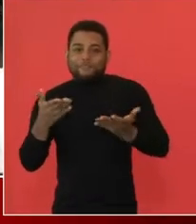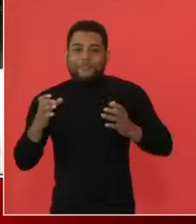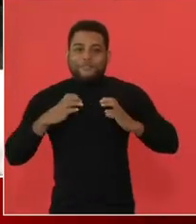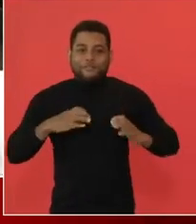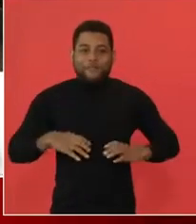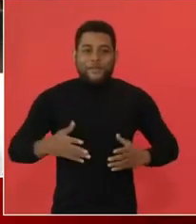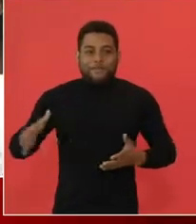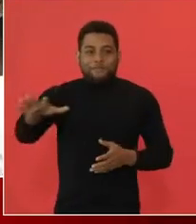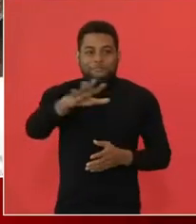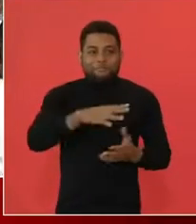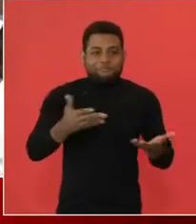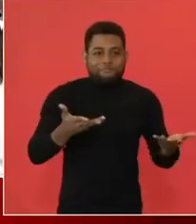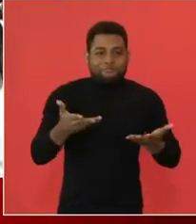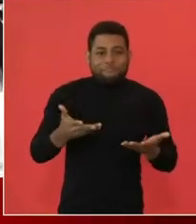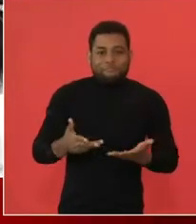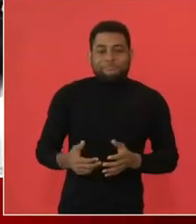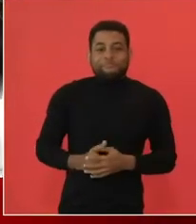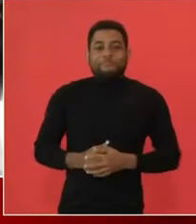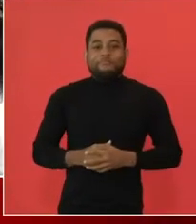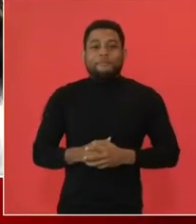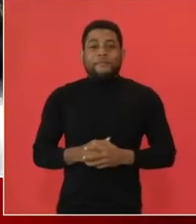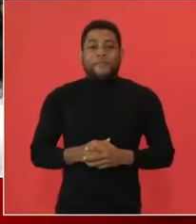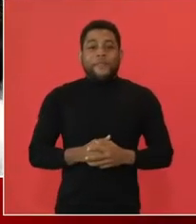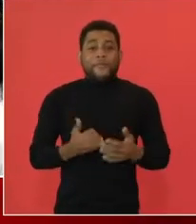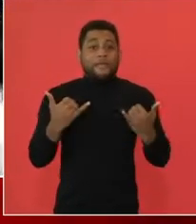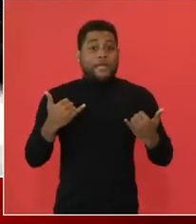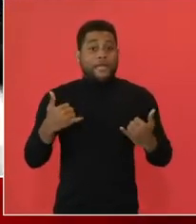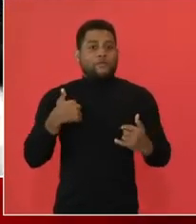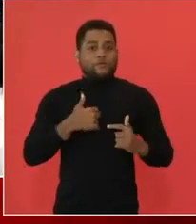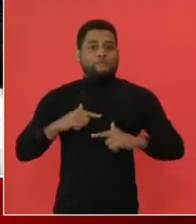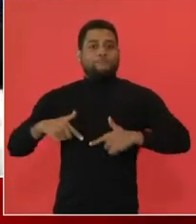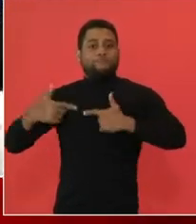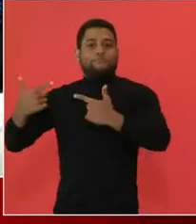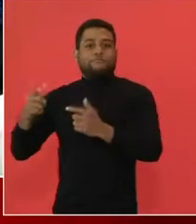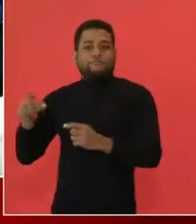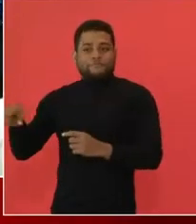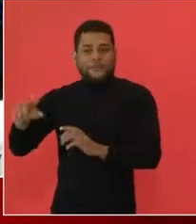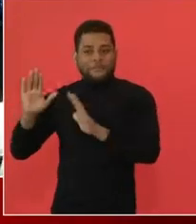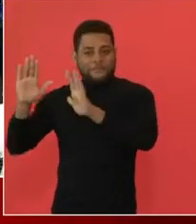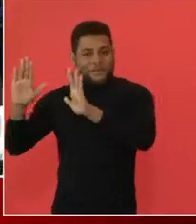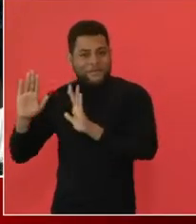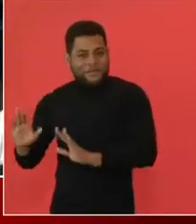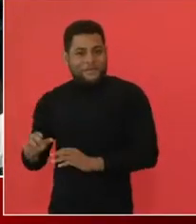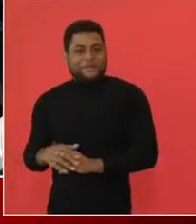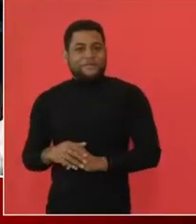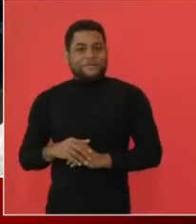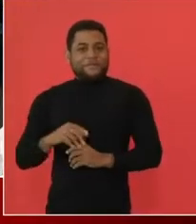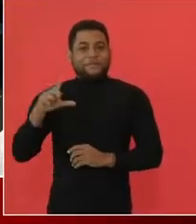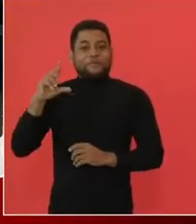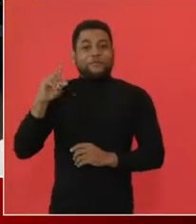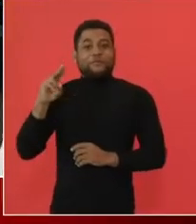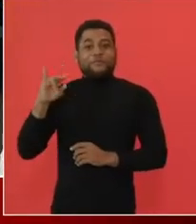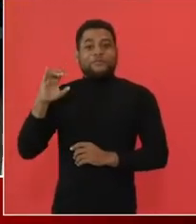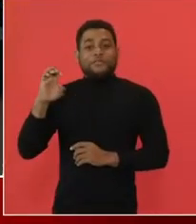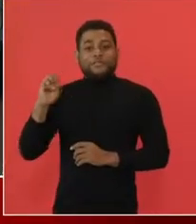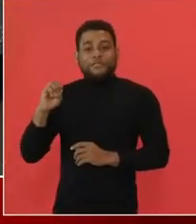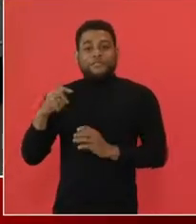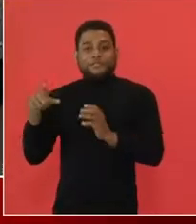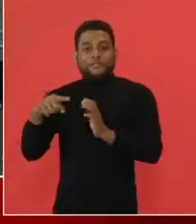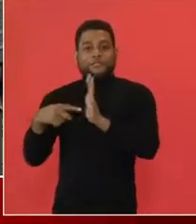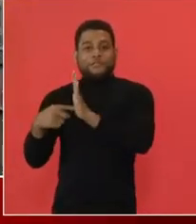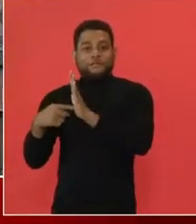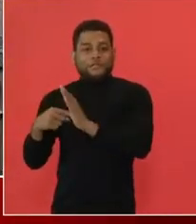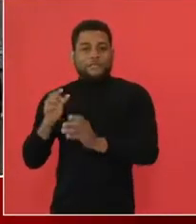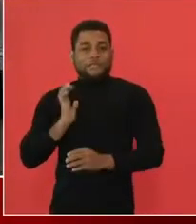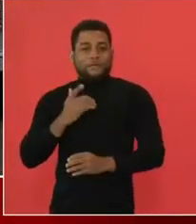ado, I'd like to turn it over to the amazing Artrell Ruiz, who represents our federal workforce program, who's also